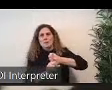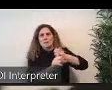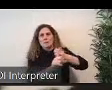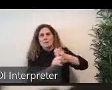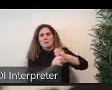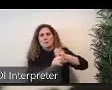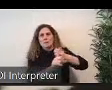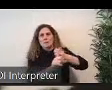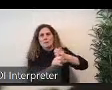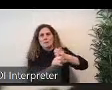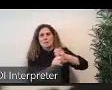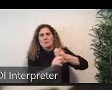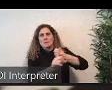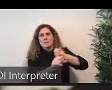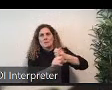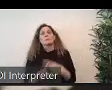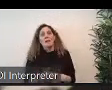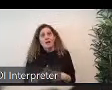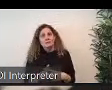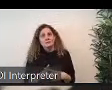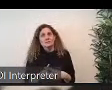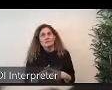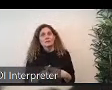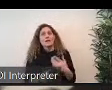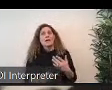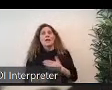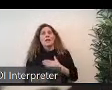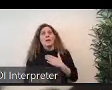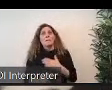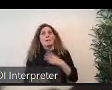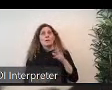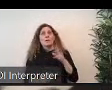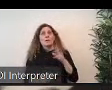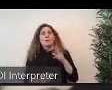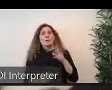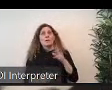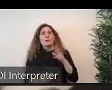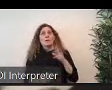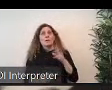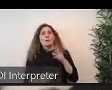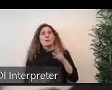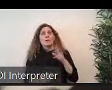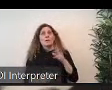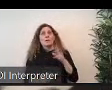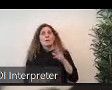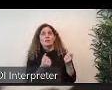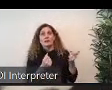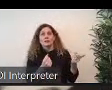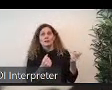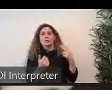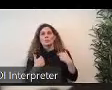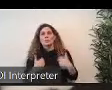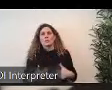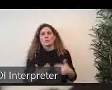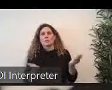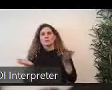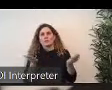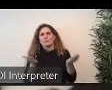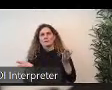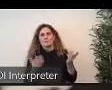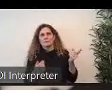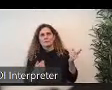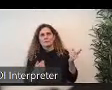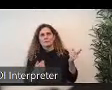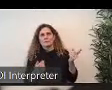I'm extremely pleased to see that the Wisconsin Department of Health and Human Health and Services announced a $6.1 million investment